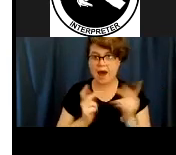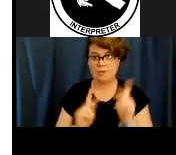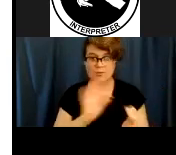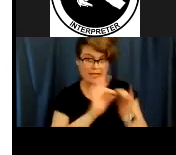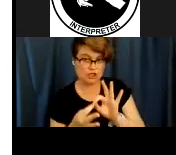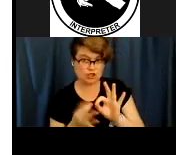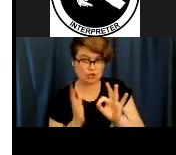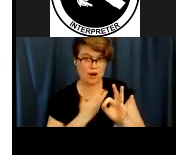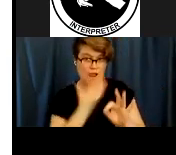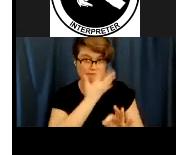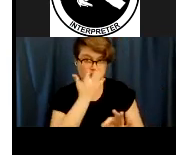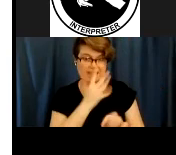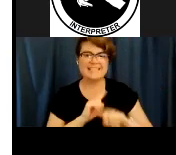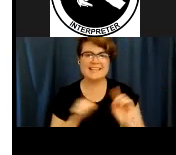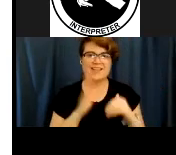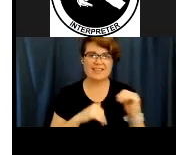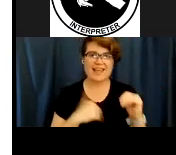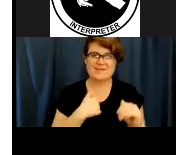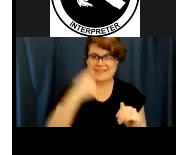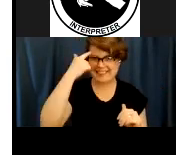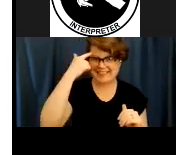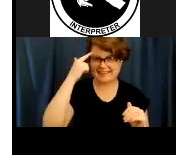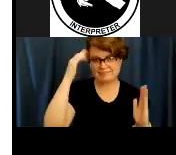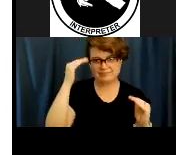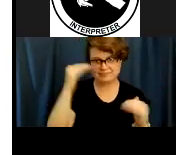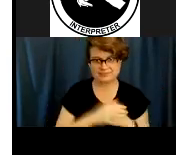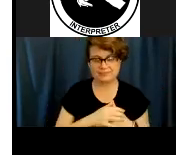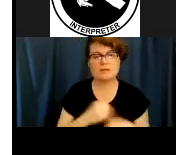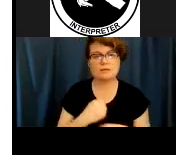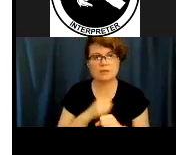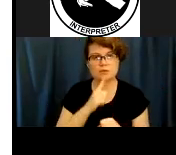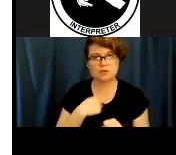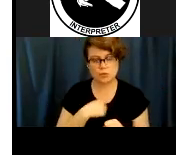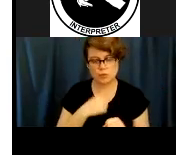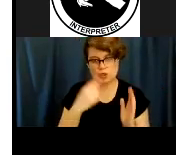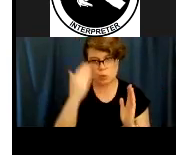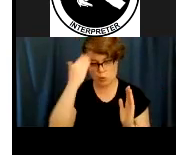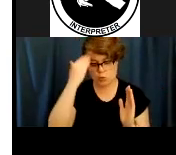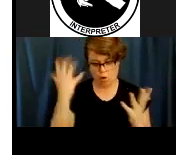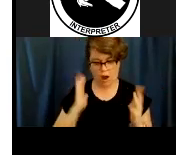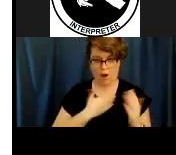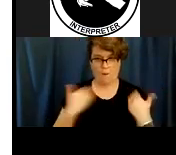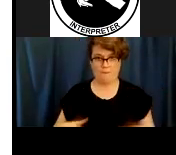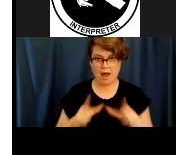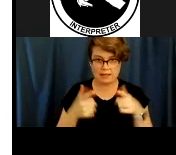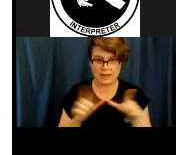calls. And so providing that extra reassurance, being mindful of our nonverbal communication is really important.